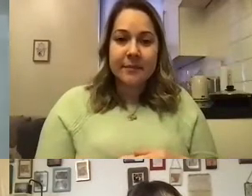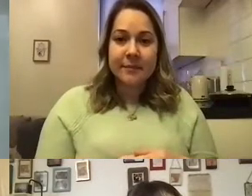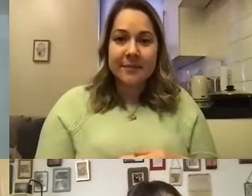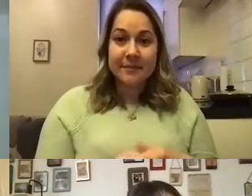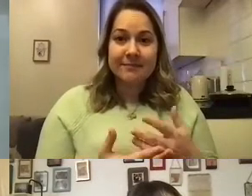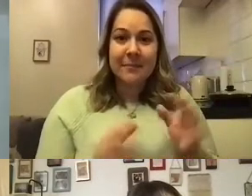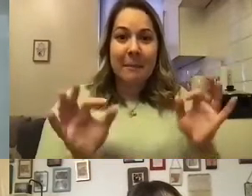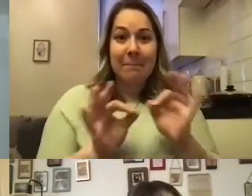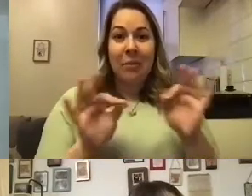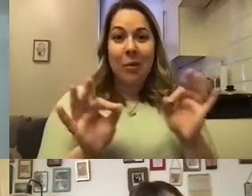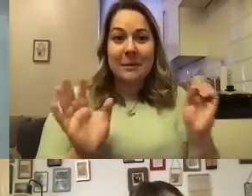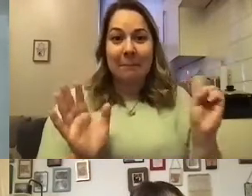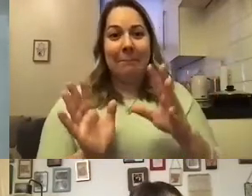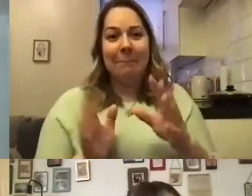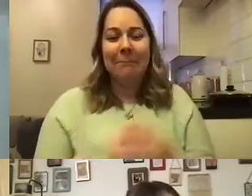A bit of backing track there.